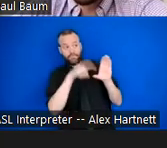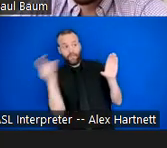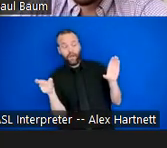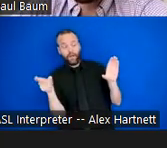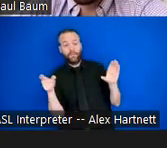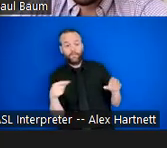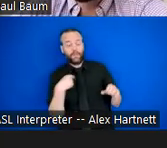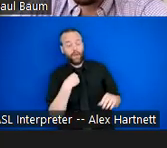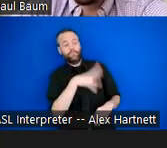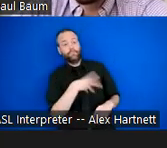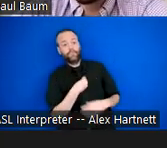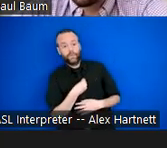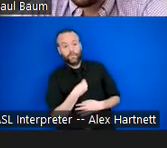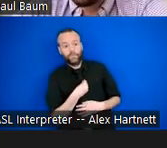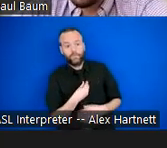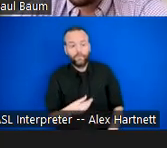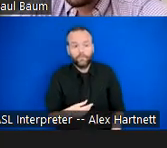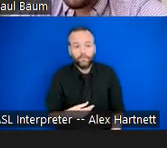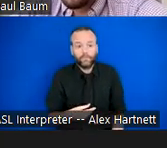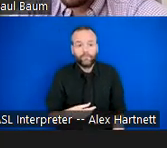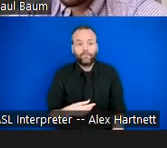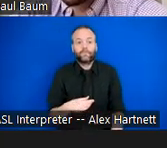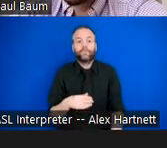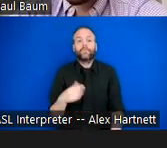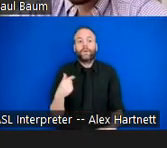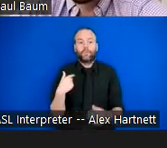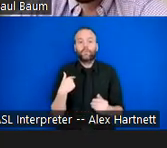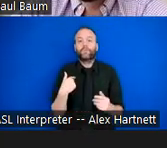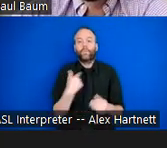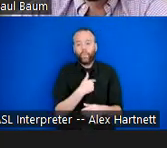resources that best fit their coming out experience.